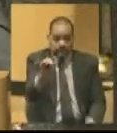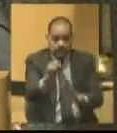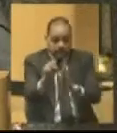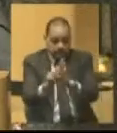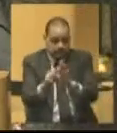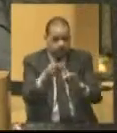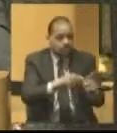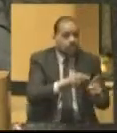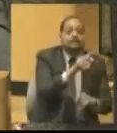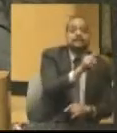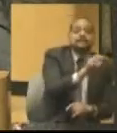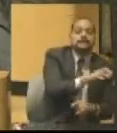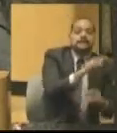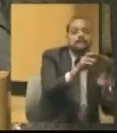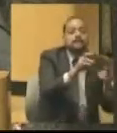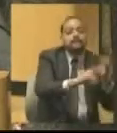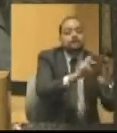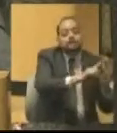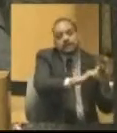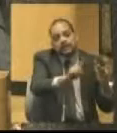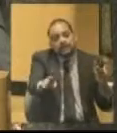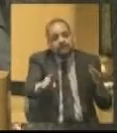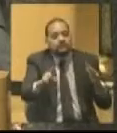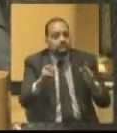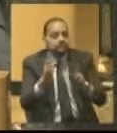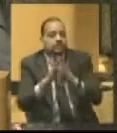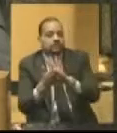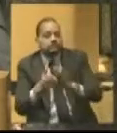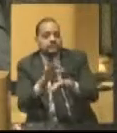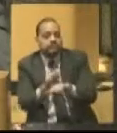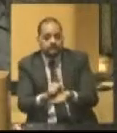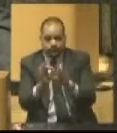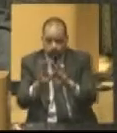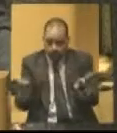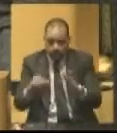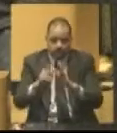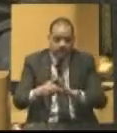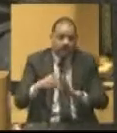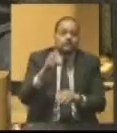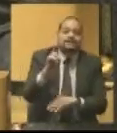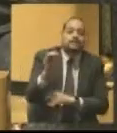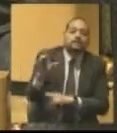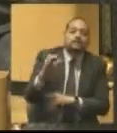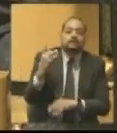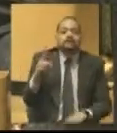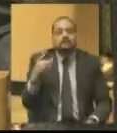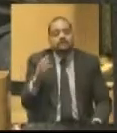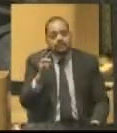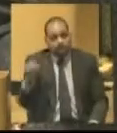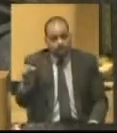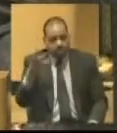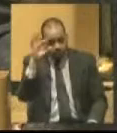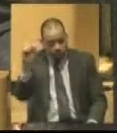Tennessee. And in his first annual message to Congress that same month, December of 1861, President Lincoln noted that under